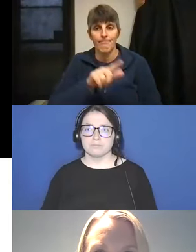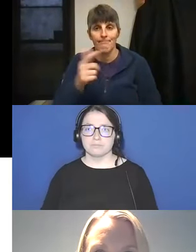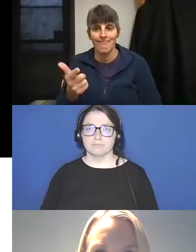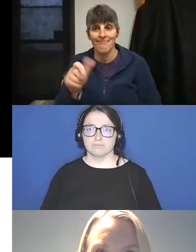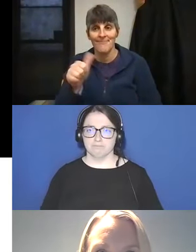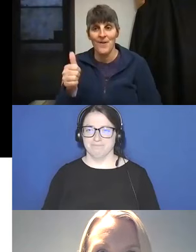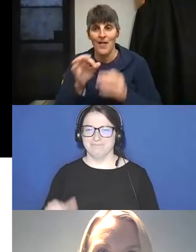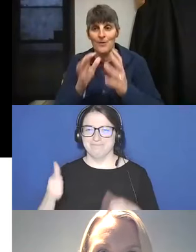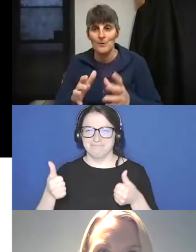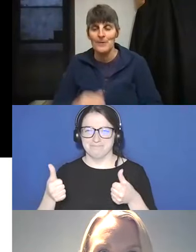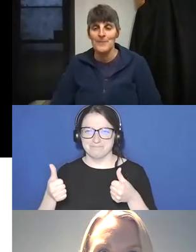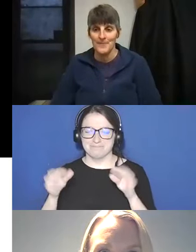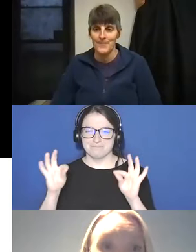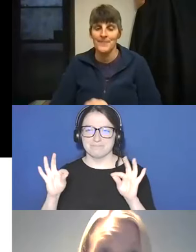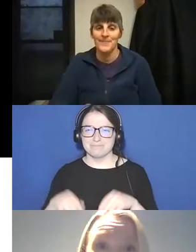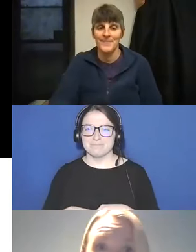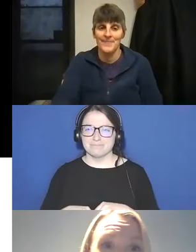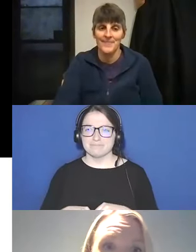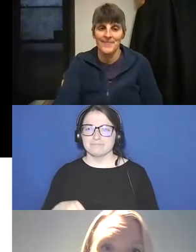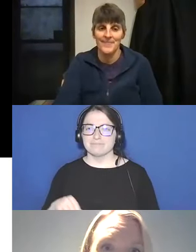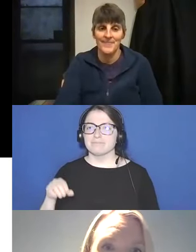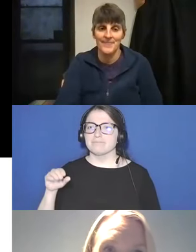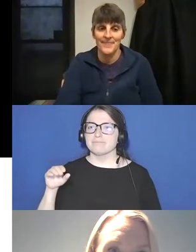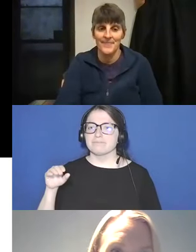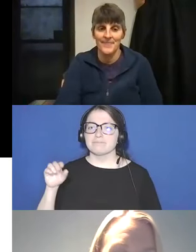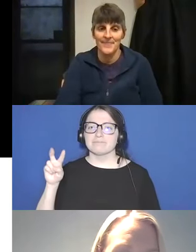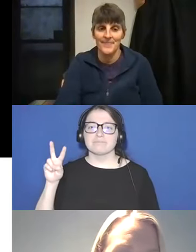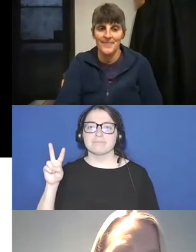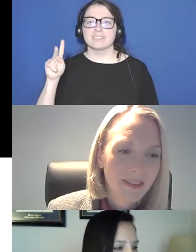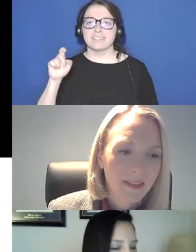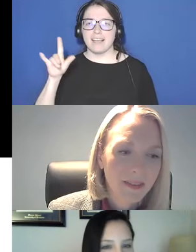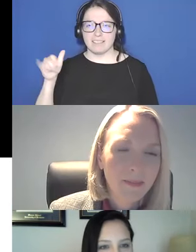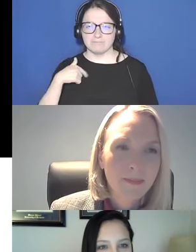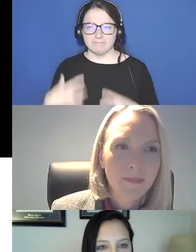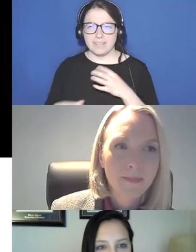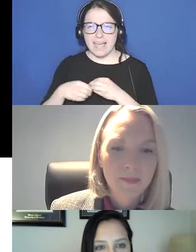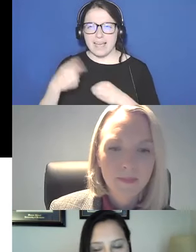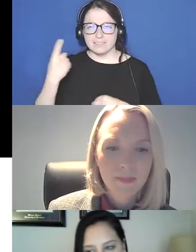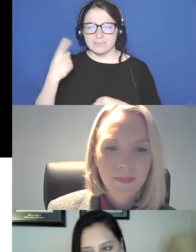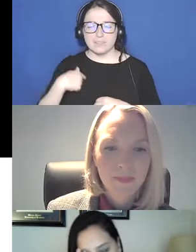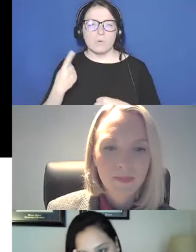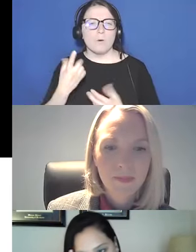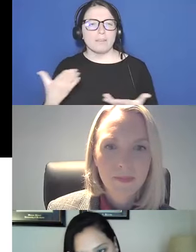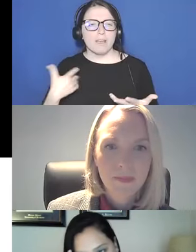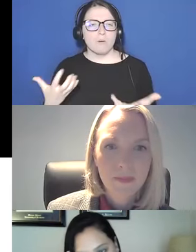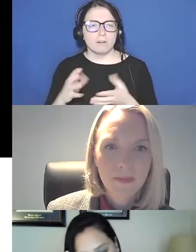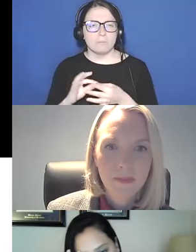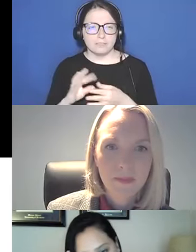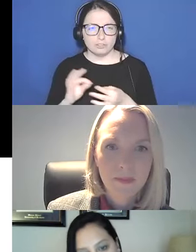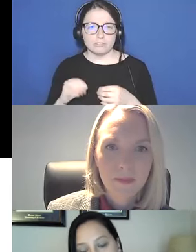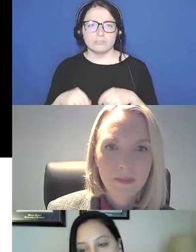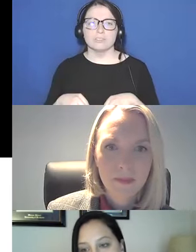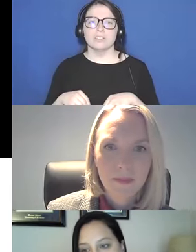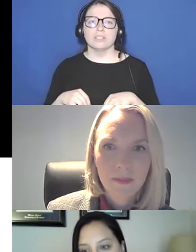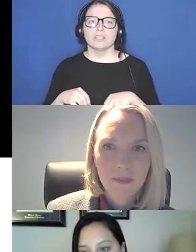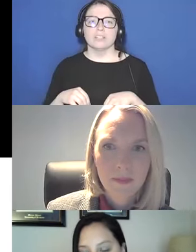Am I able to say something? Yeah, go for it. The one thing that I want to say, because when we were